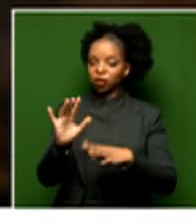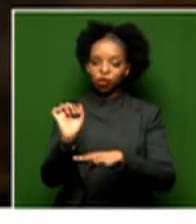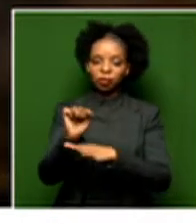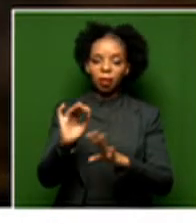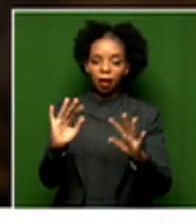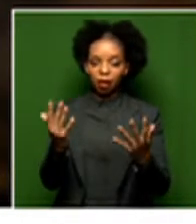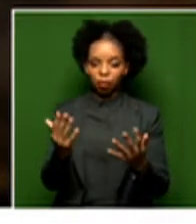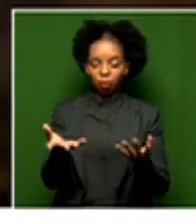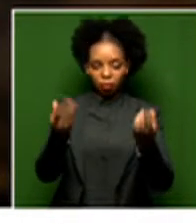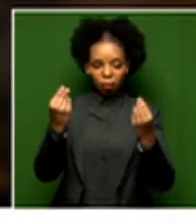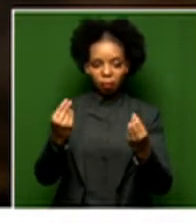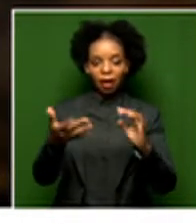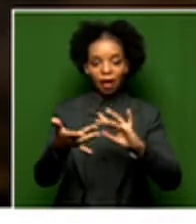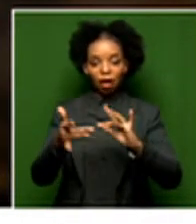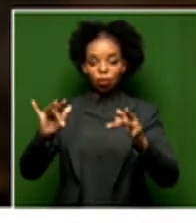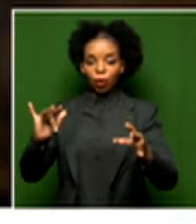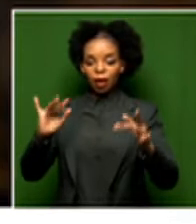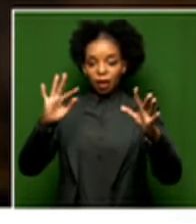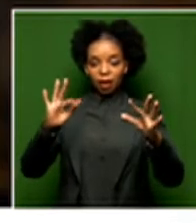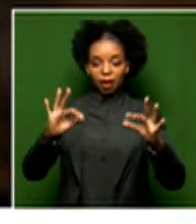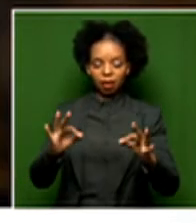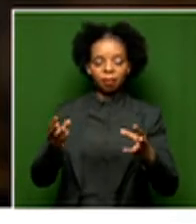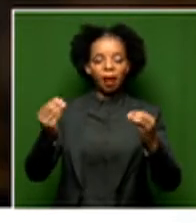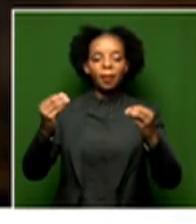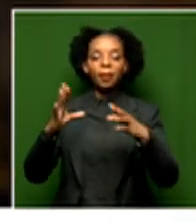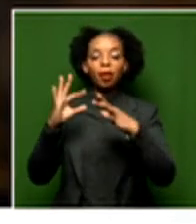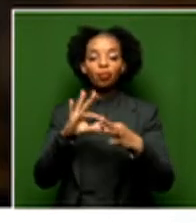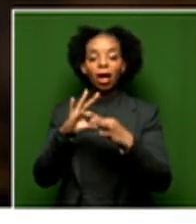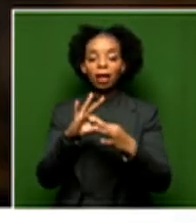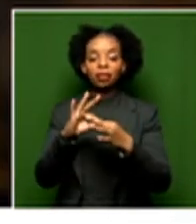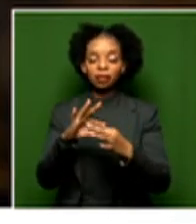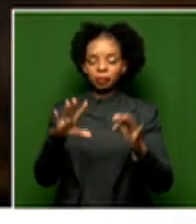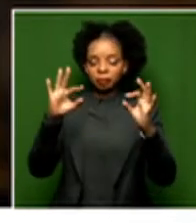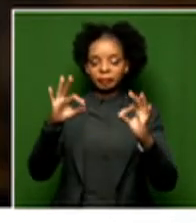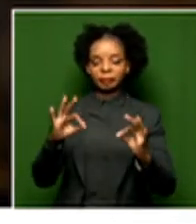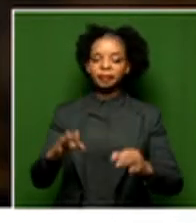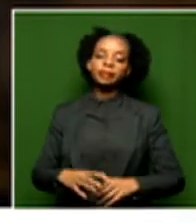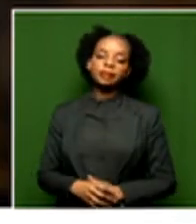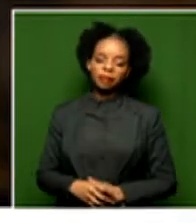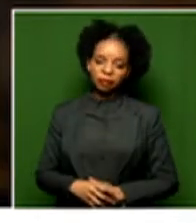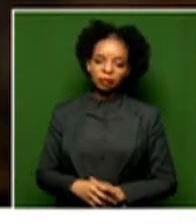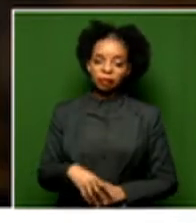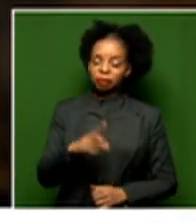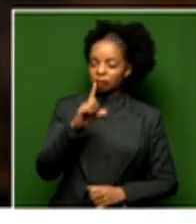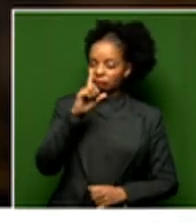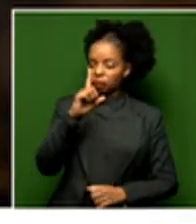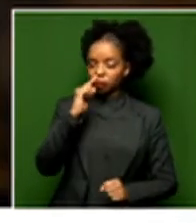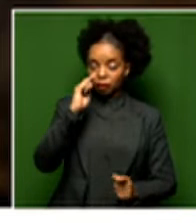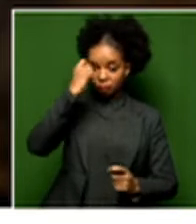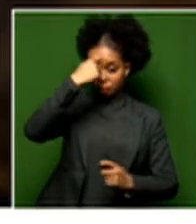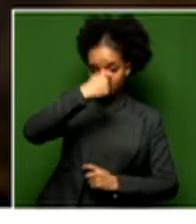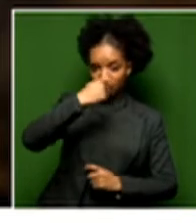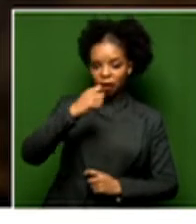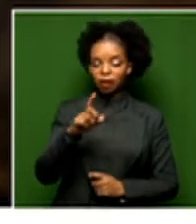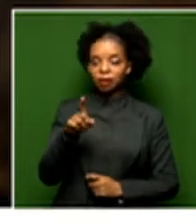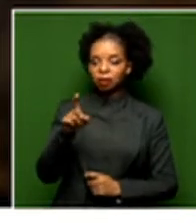through networking. And currently we have a great relationship with the only blanket manufacturer in Southern